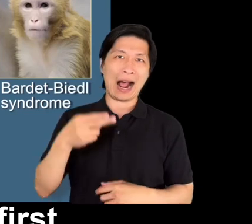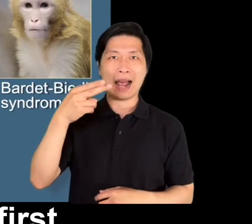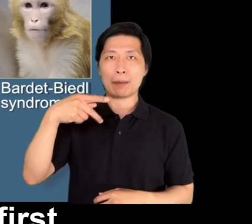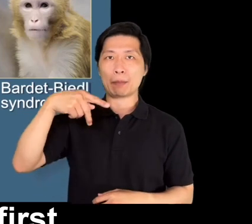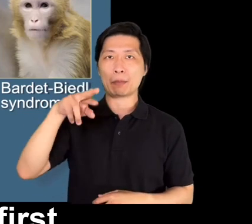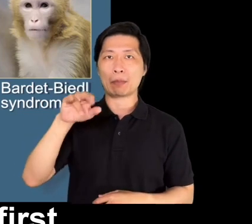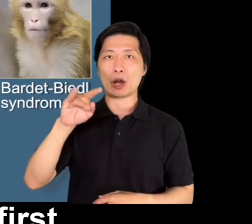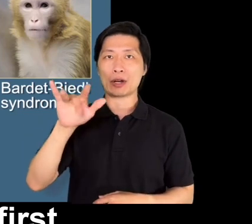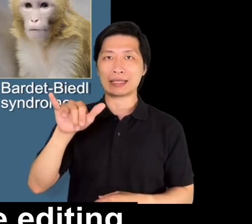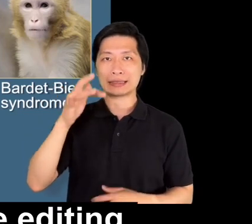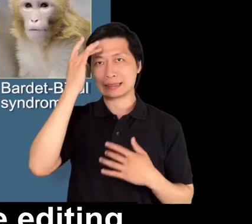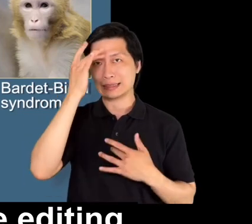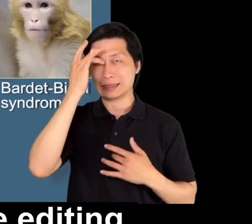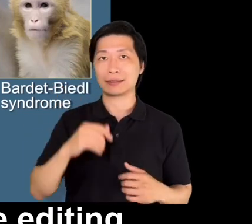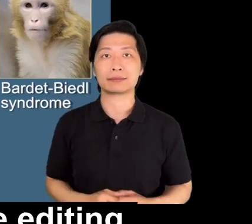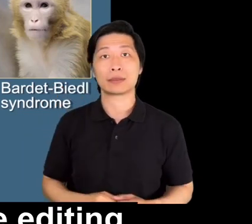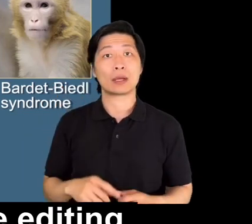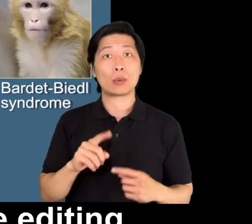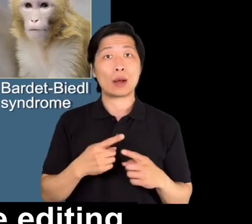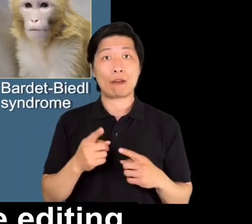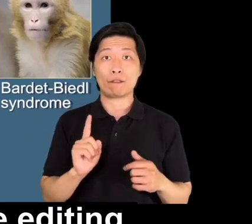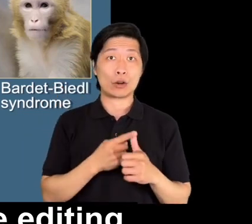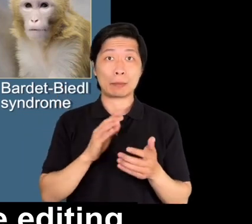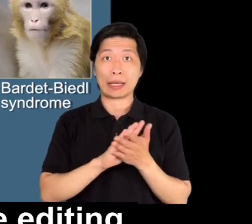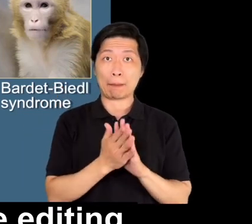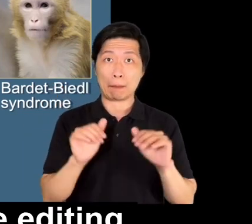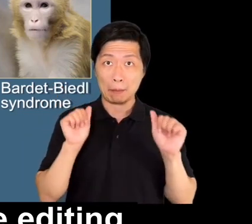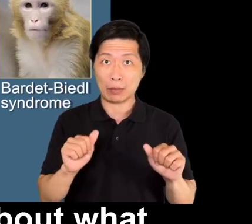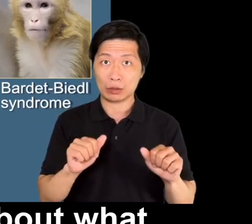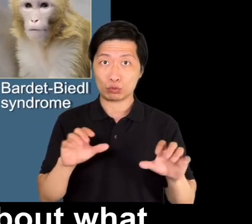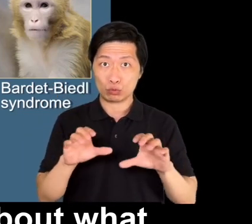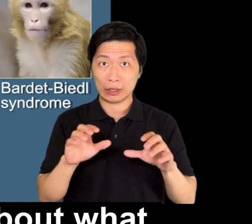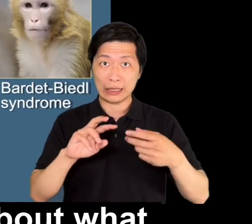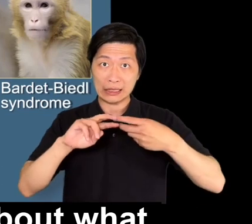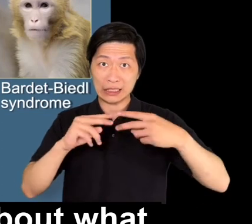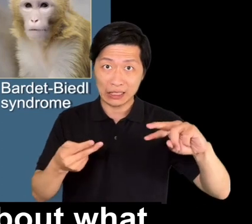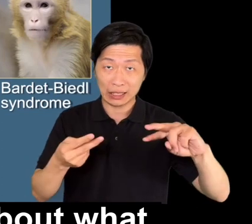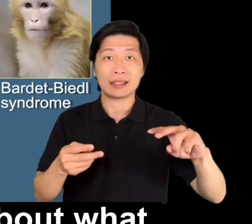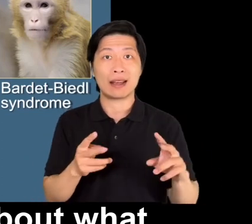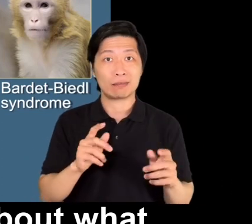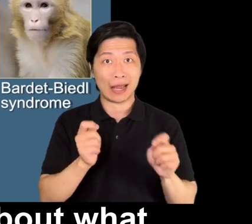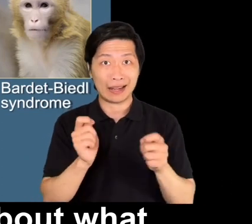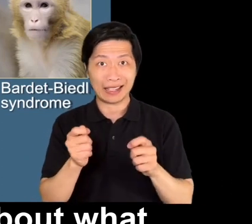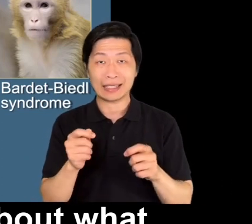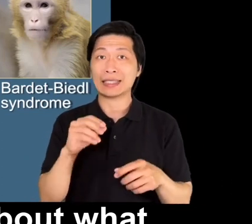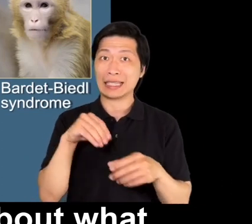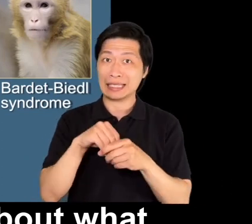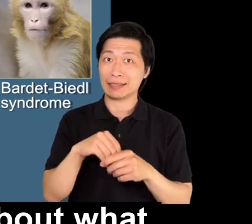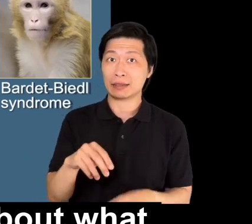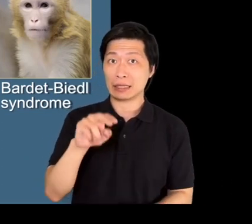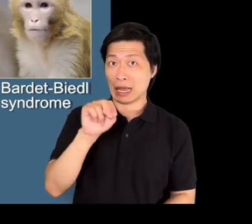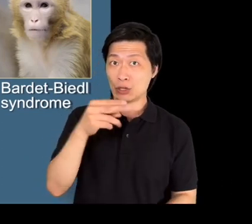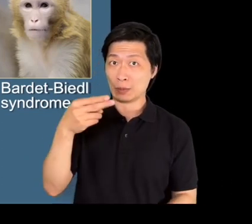primates, we thought hard about what would be the highest priority disease to model. And there was a